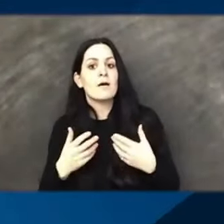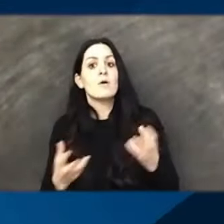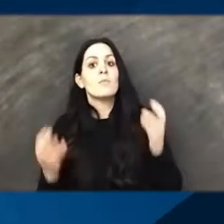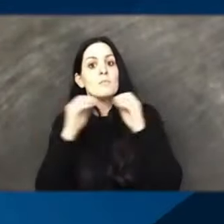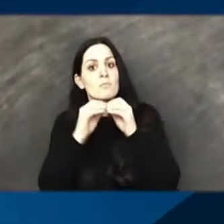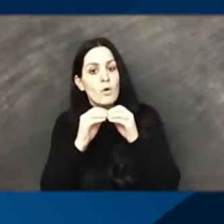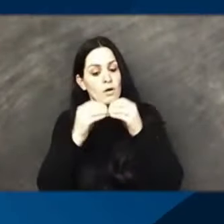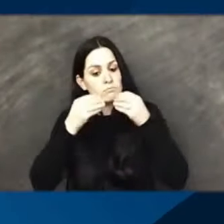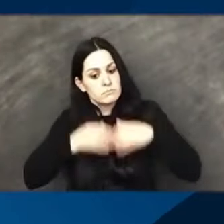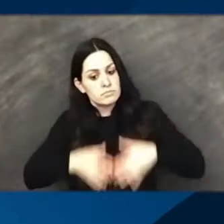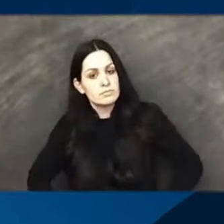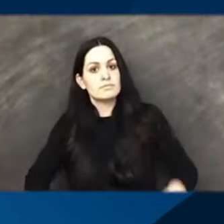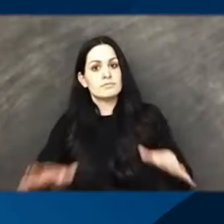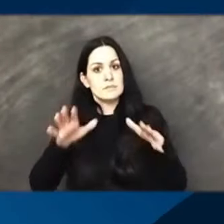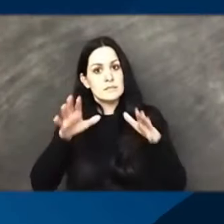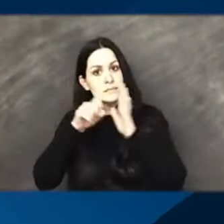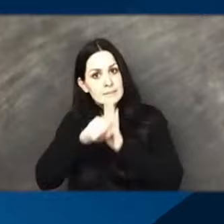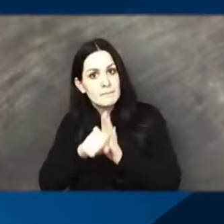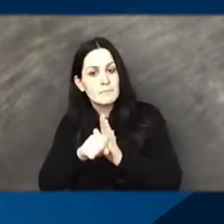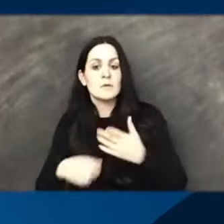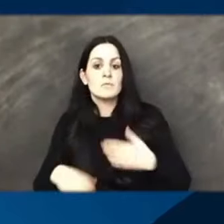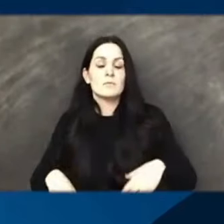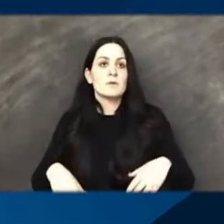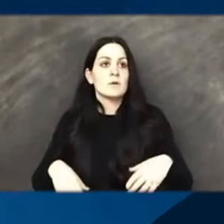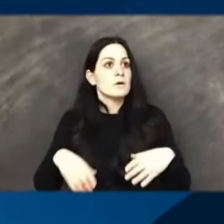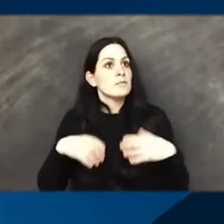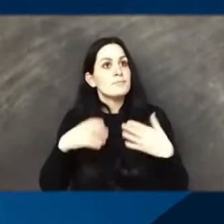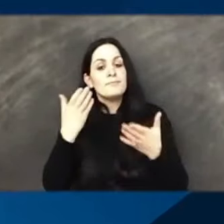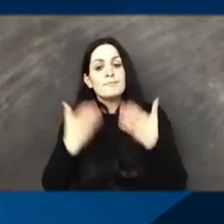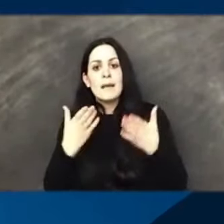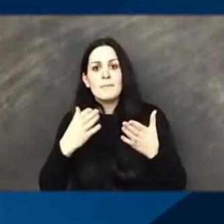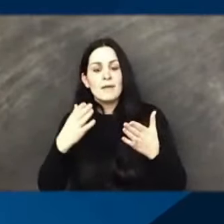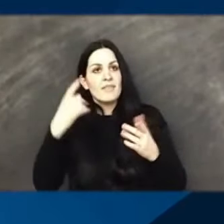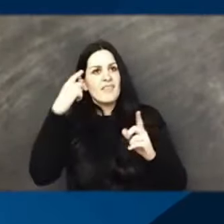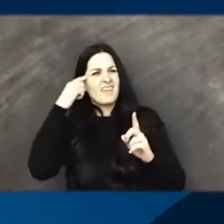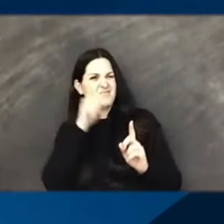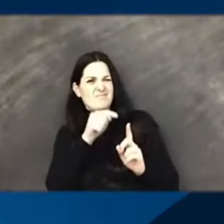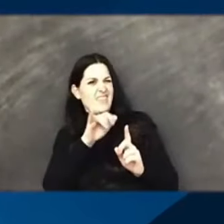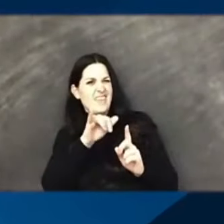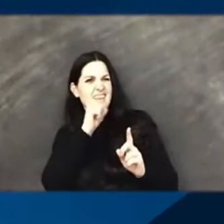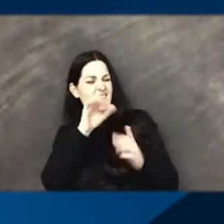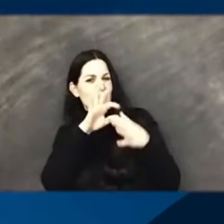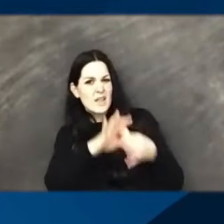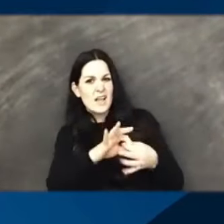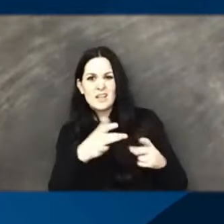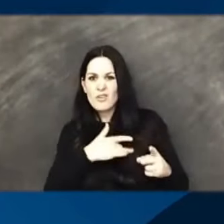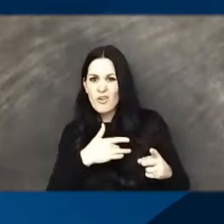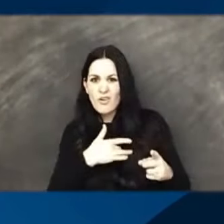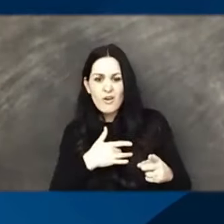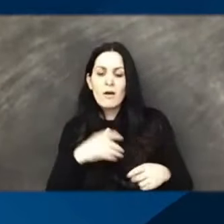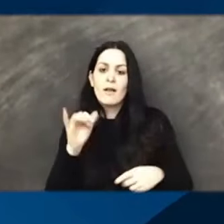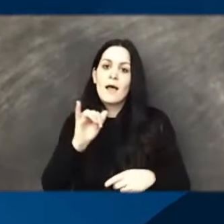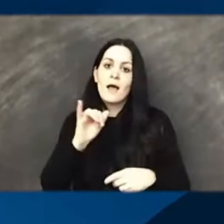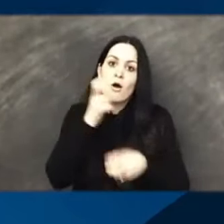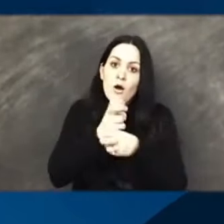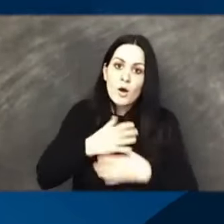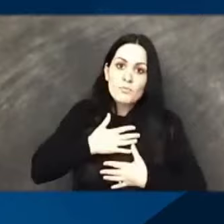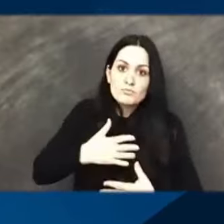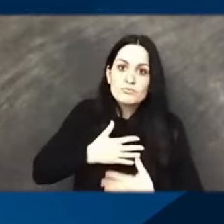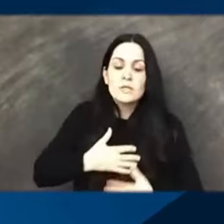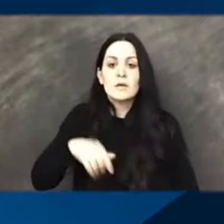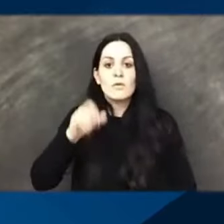types of symptoms or more symptoms that they may not immediately pinpoint as being heart related, like shortness of breath,